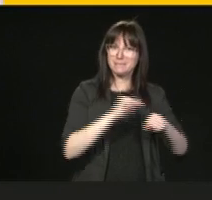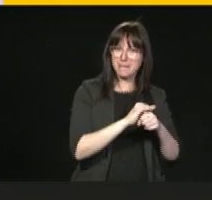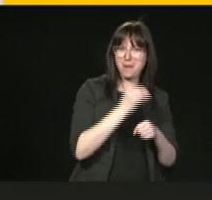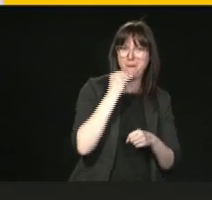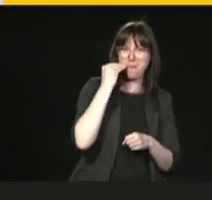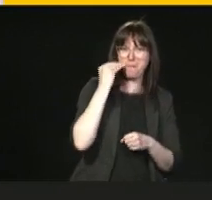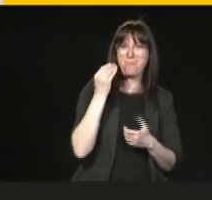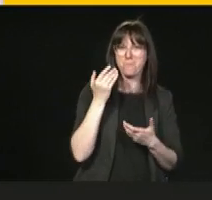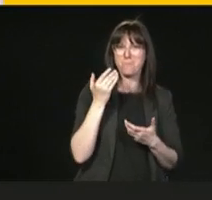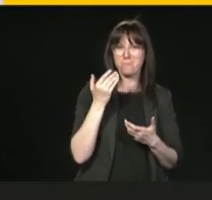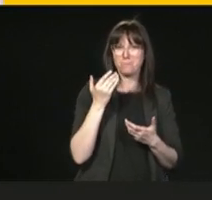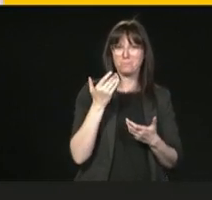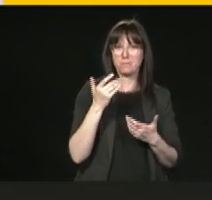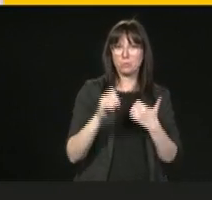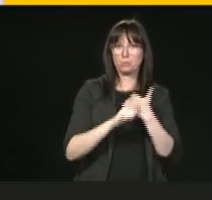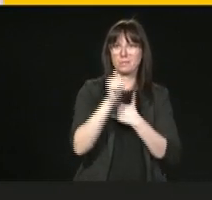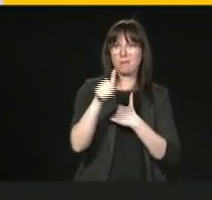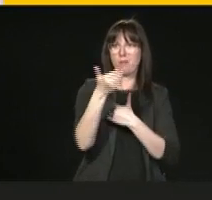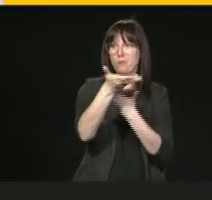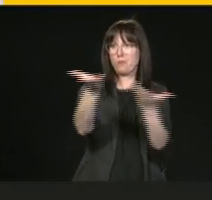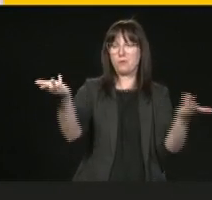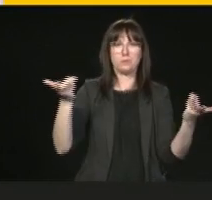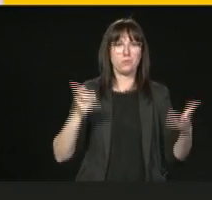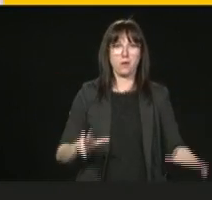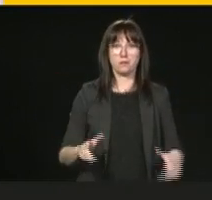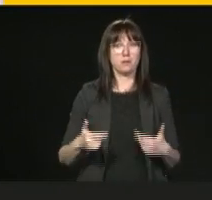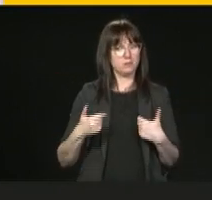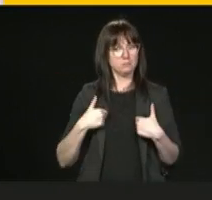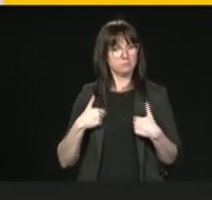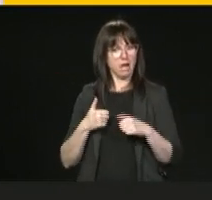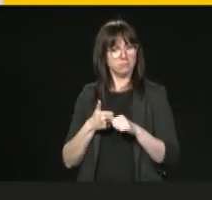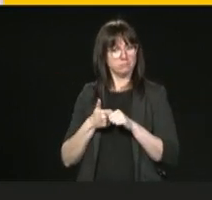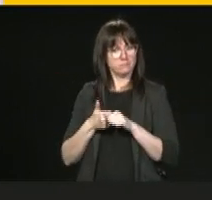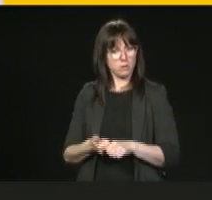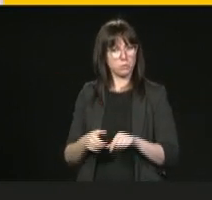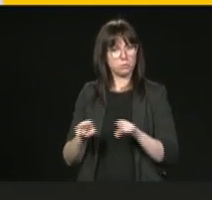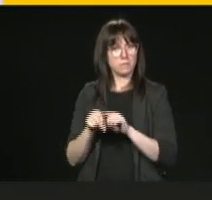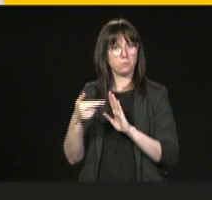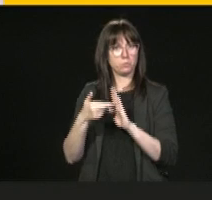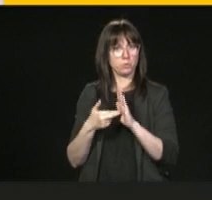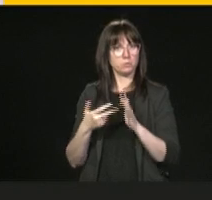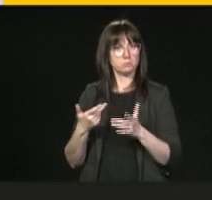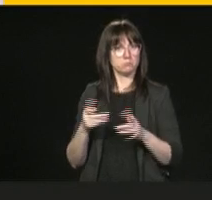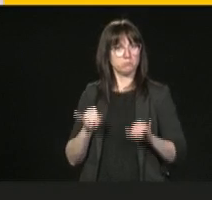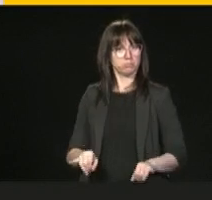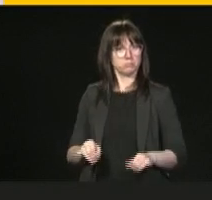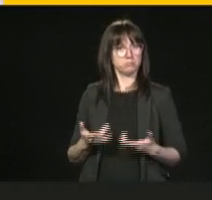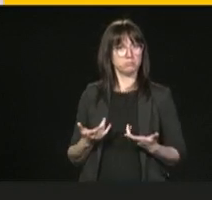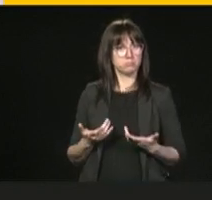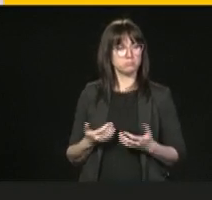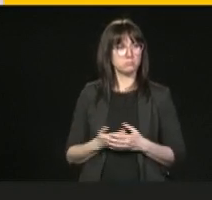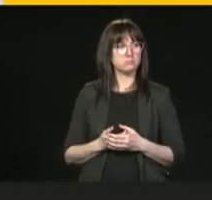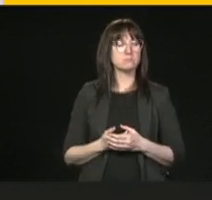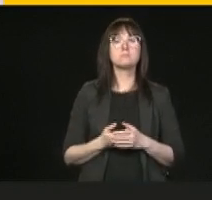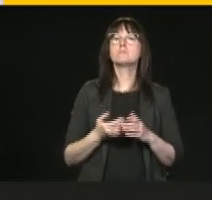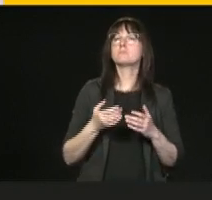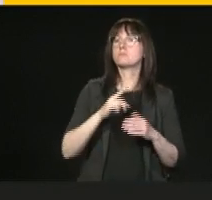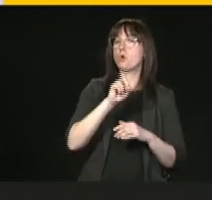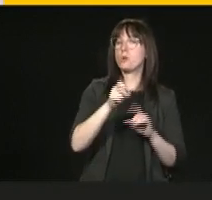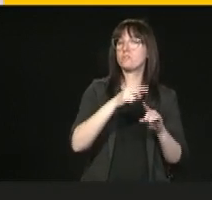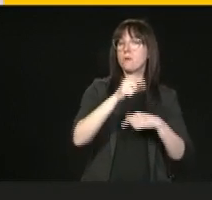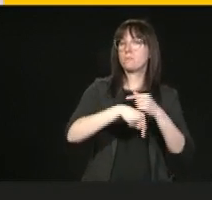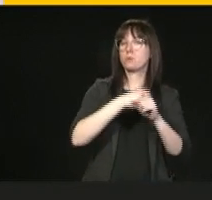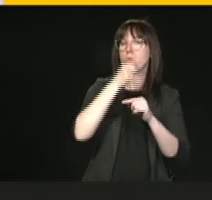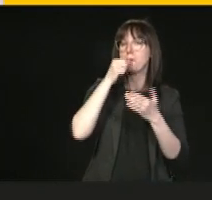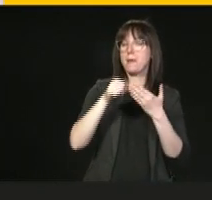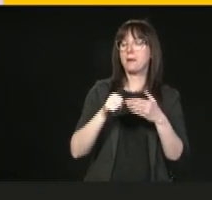and therefore not to put other people at risk. So I'm happy to continue to do precisely that. Marika Walsh with the Globe and Mail. Prime Minister, did